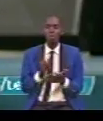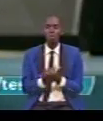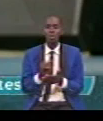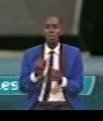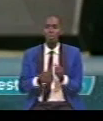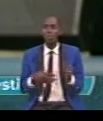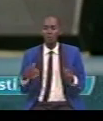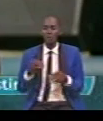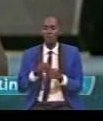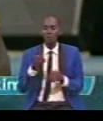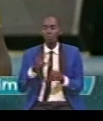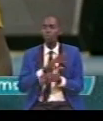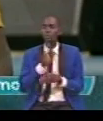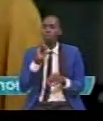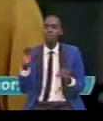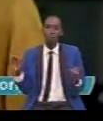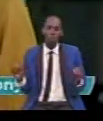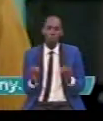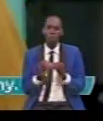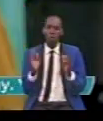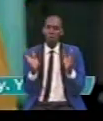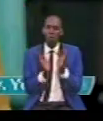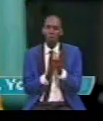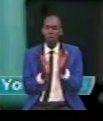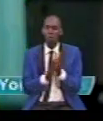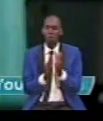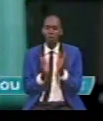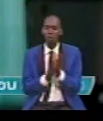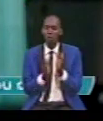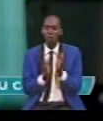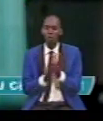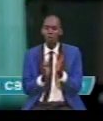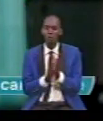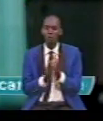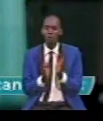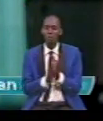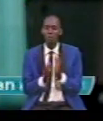Jam your hands together for the Lord.